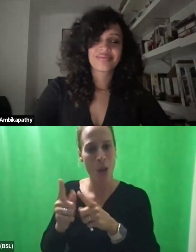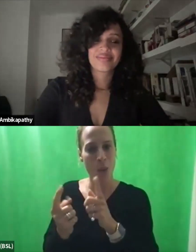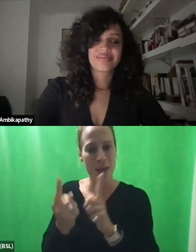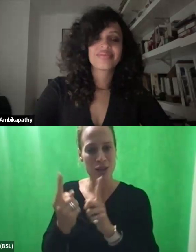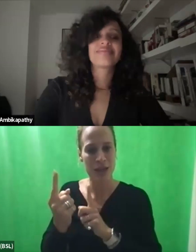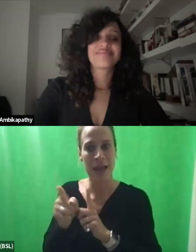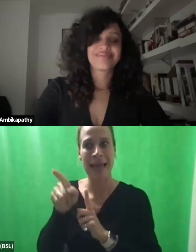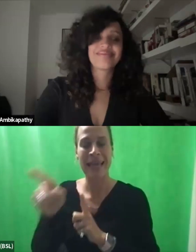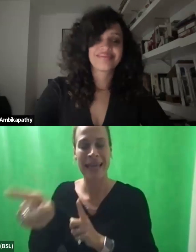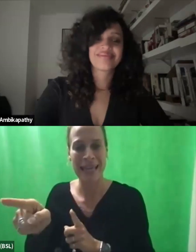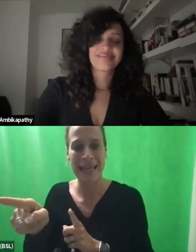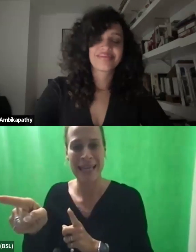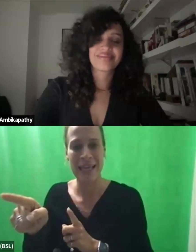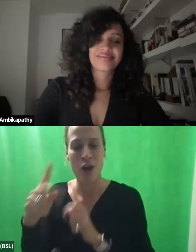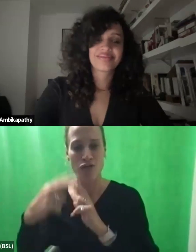to my first book.